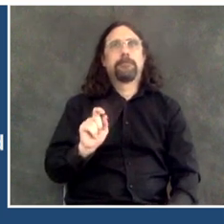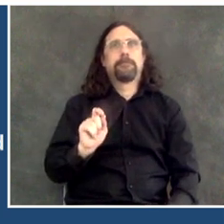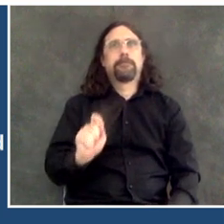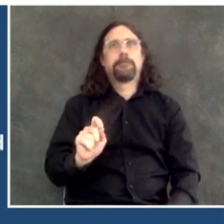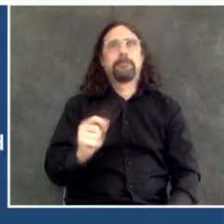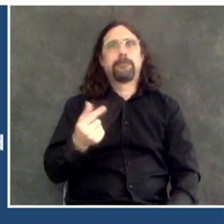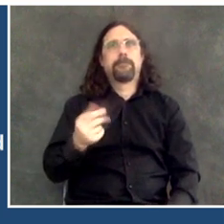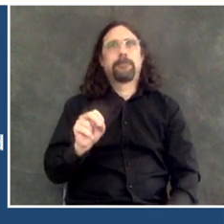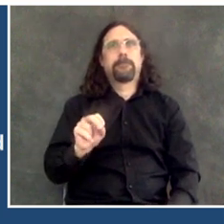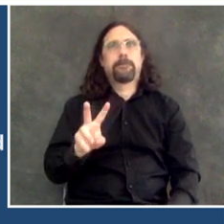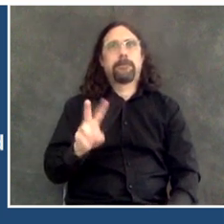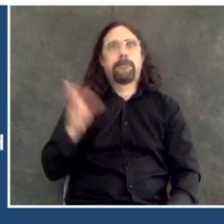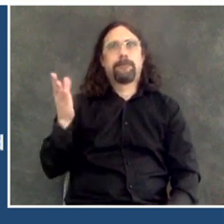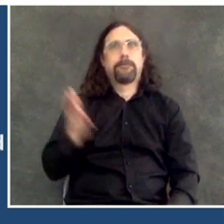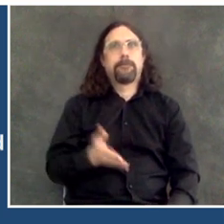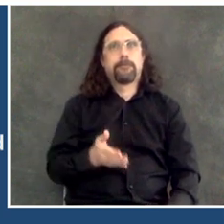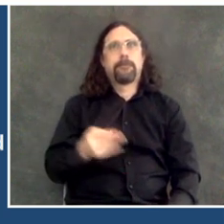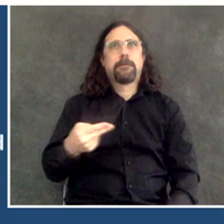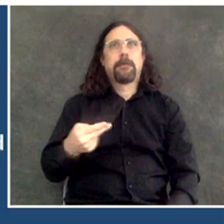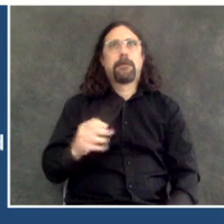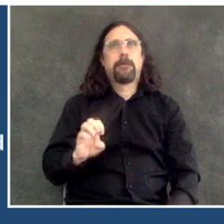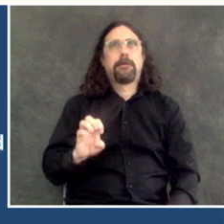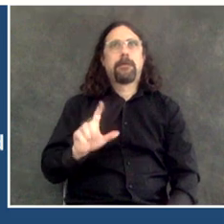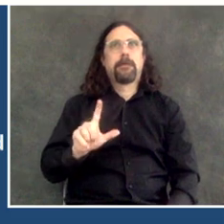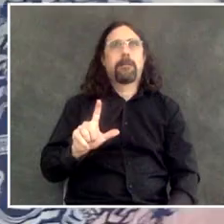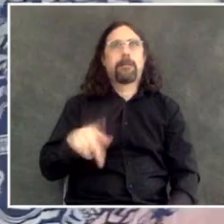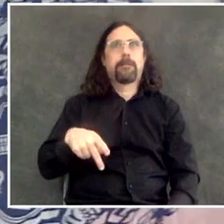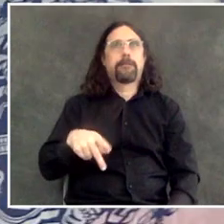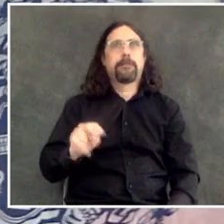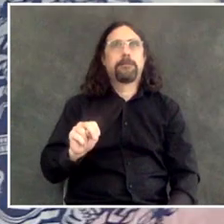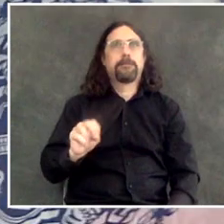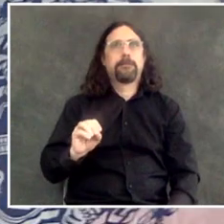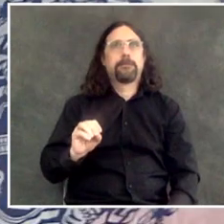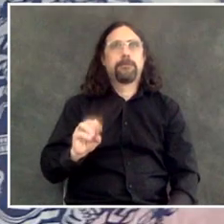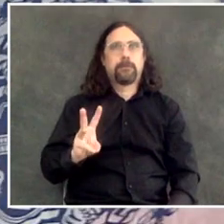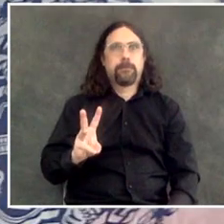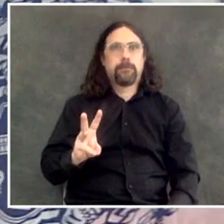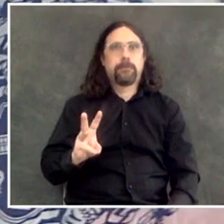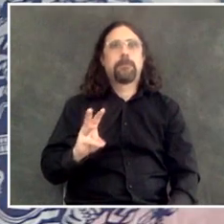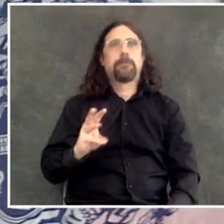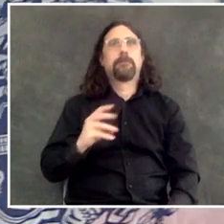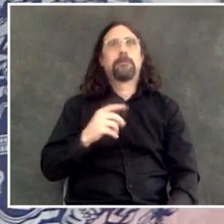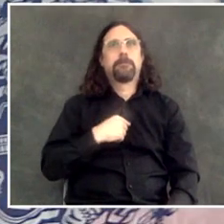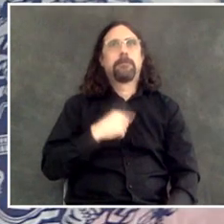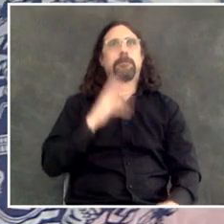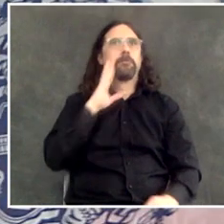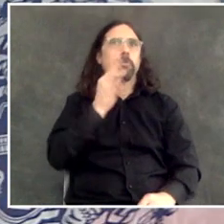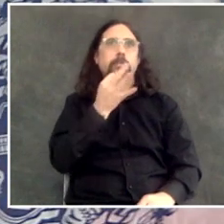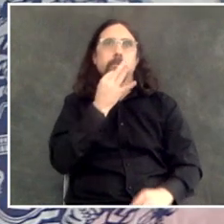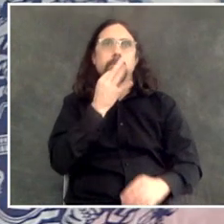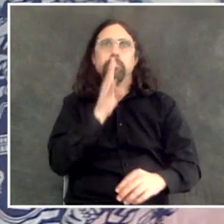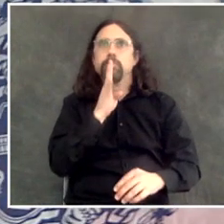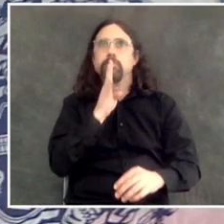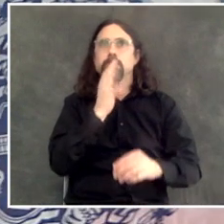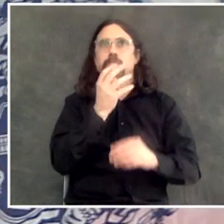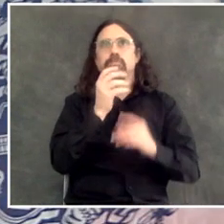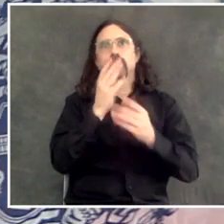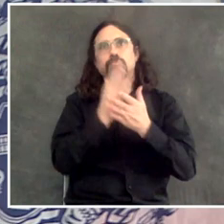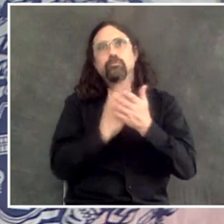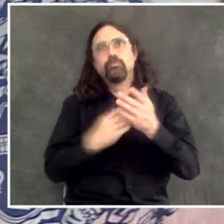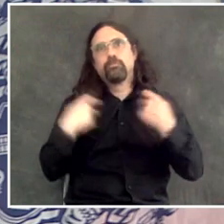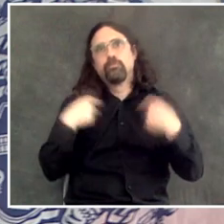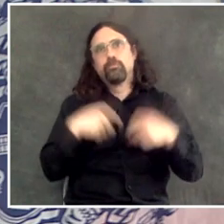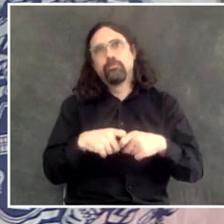That I talk to New Yorkers all day long who are fighting this fight. Their resolve is unbelievable. It